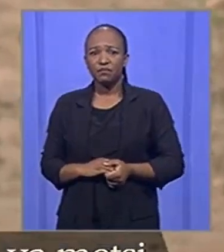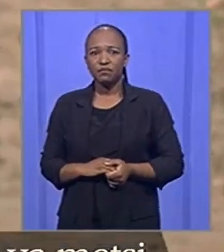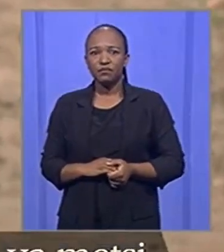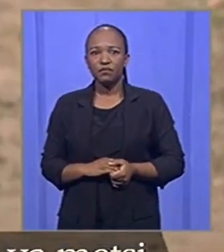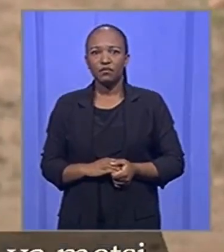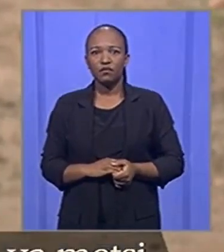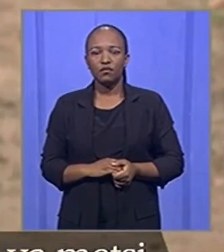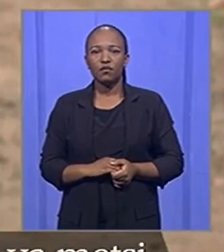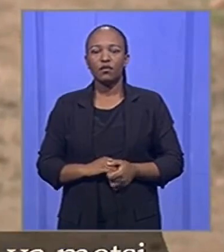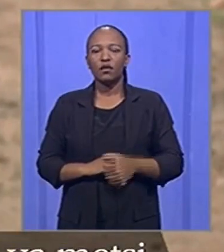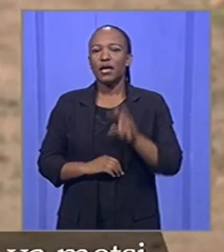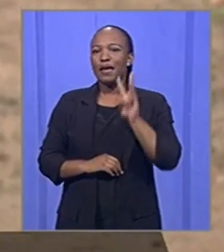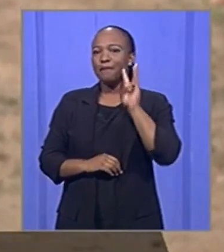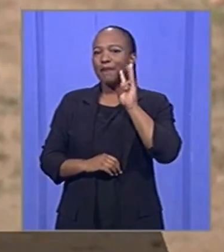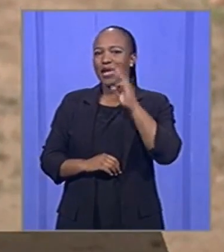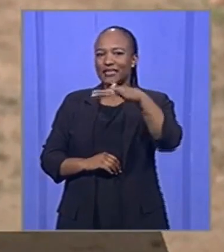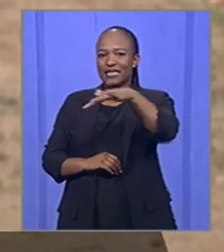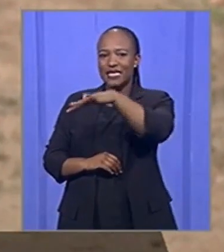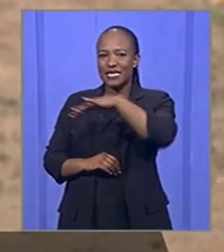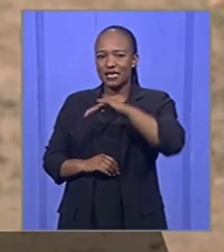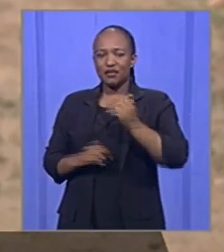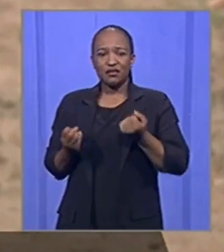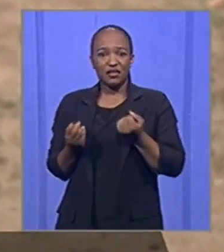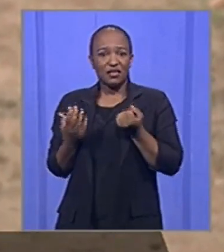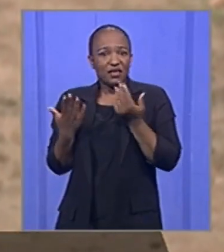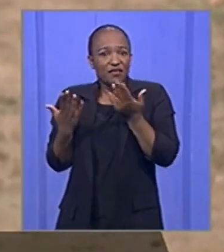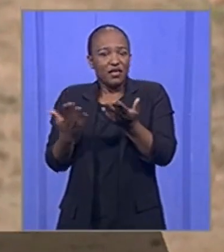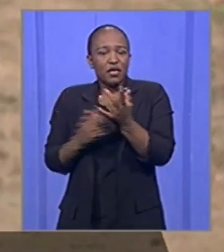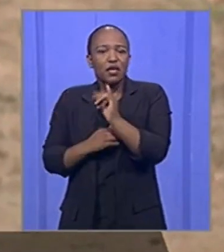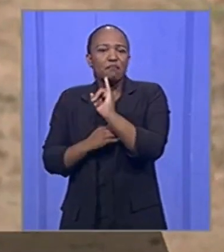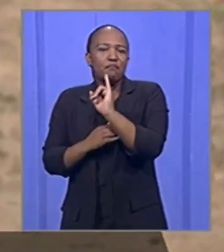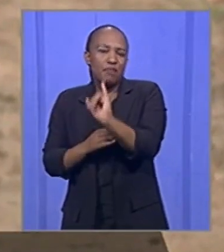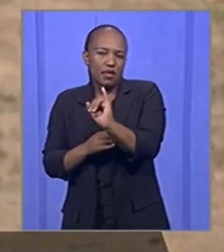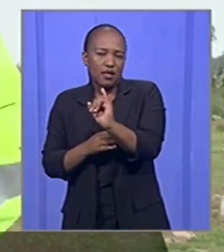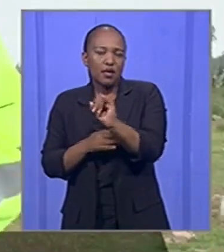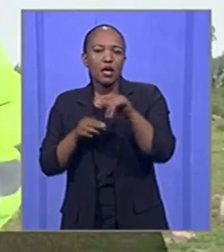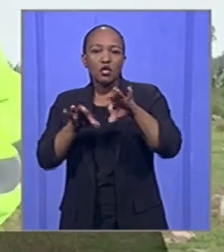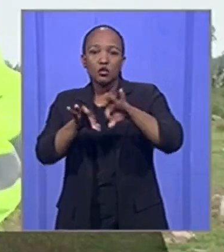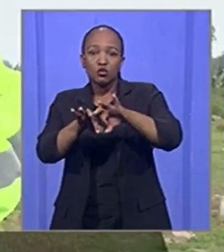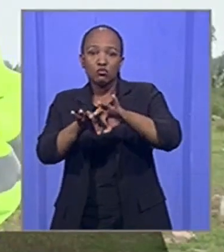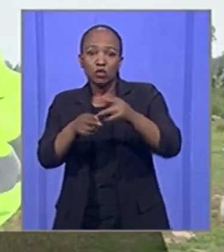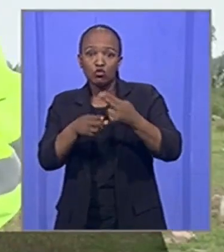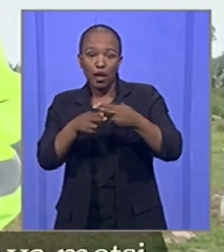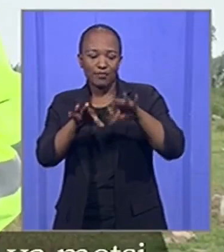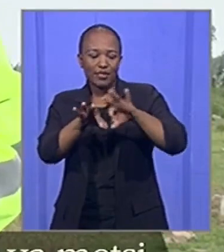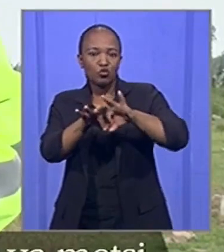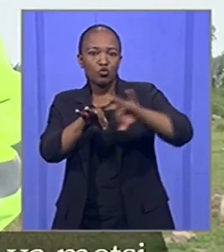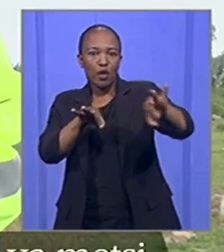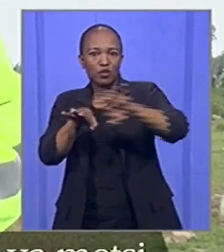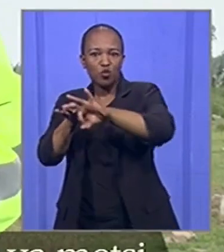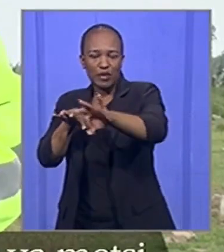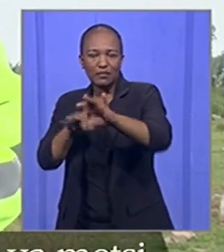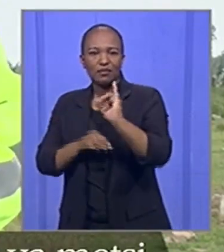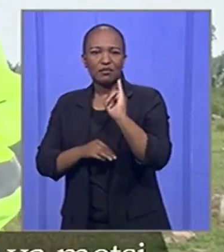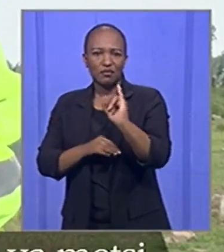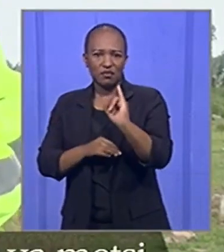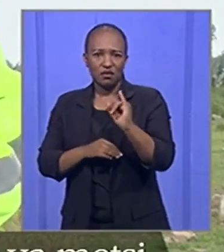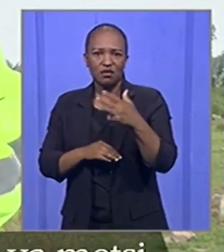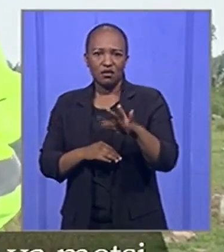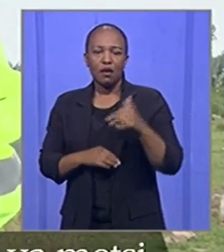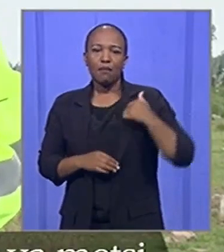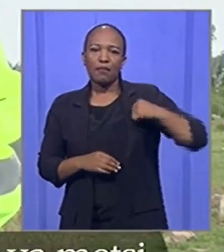Thebolo ya metsi bokoa thata mo Saninhof ebile sewage e elela mo mebileng. Diphitlhelelo tsa komishene e nnile gape le gore mmasepala